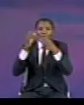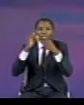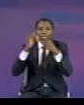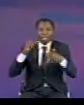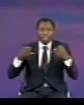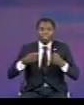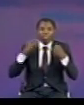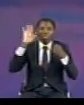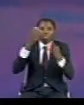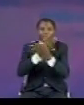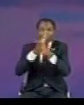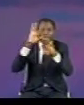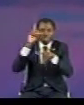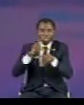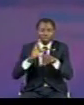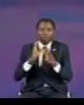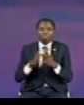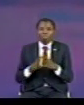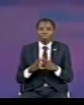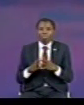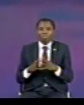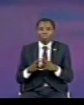Freedom!